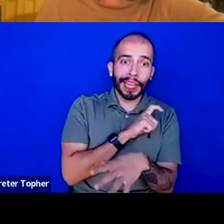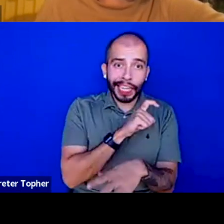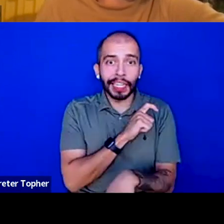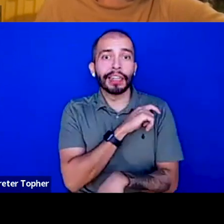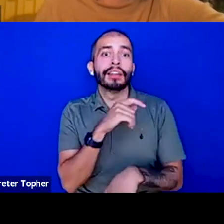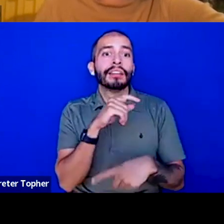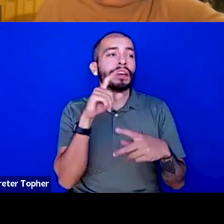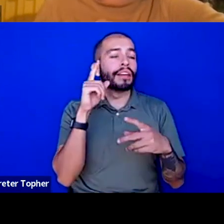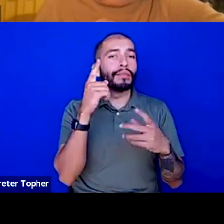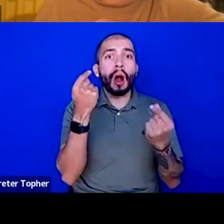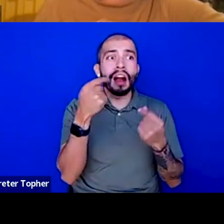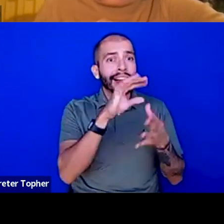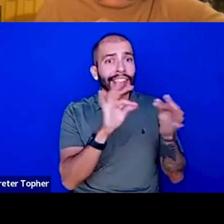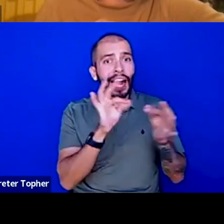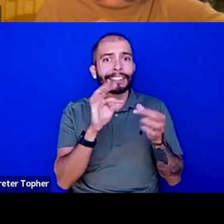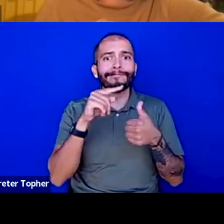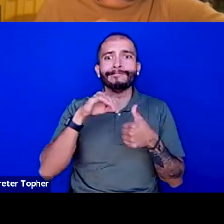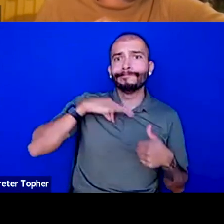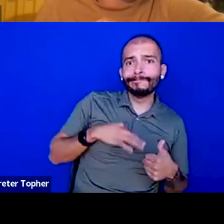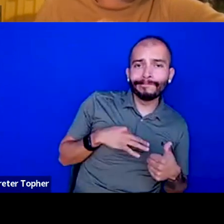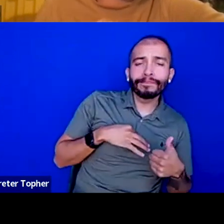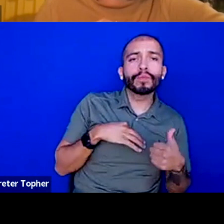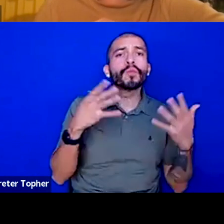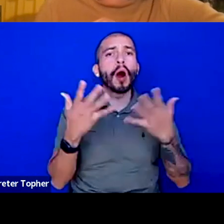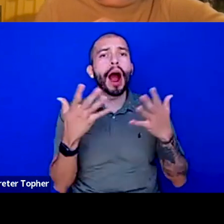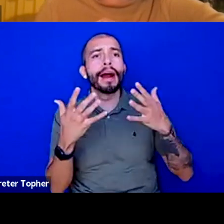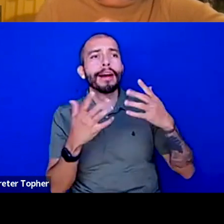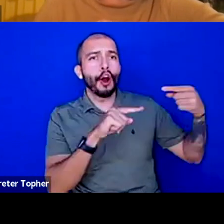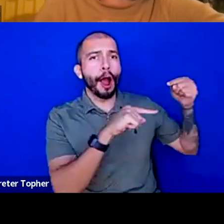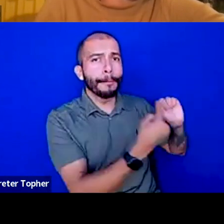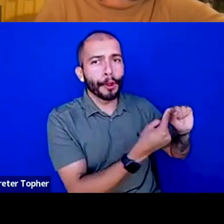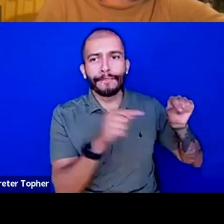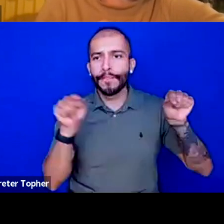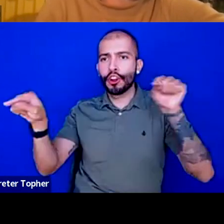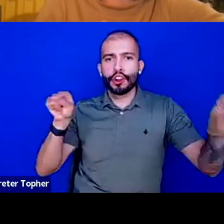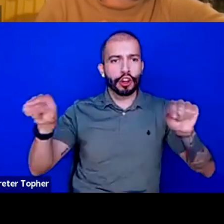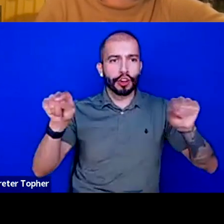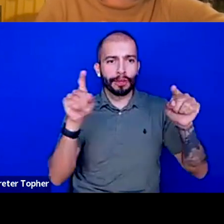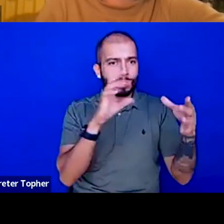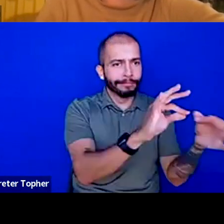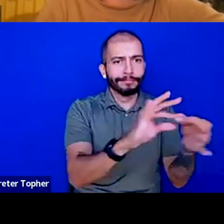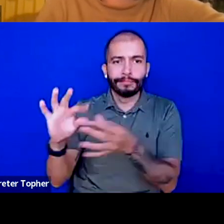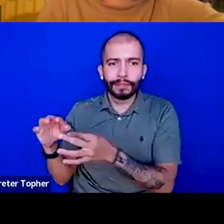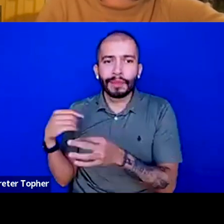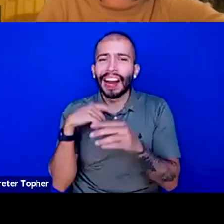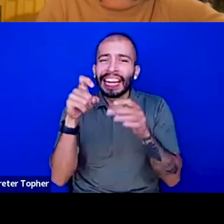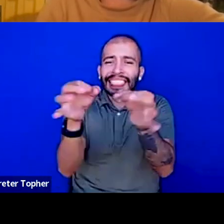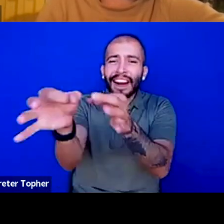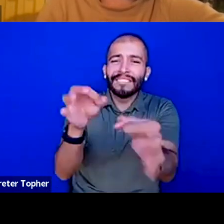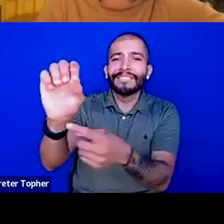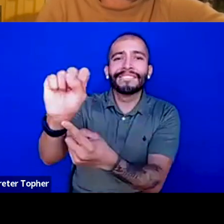definition of safety that understands the very clear harm and lack of effectiveness in carceral, medical, and criminal